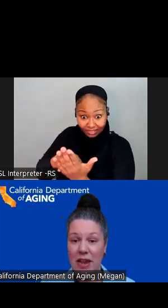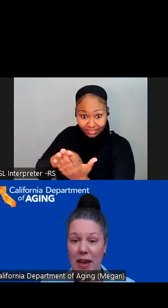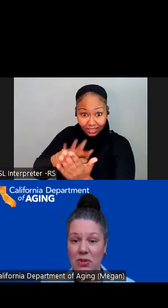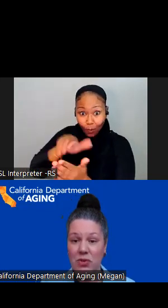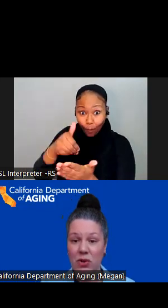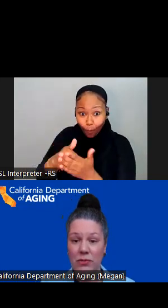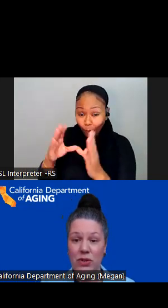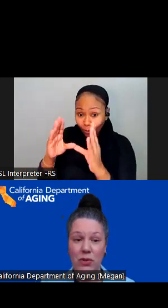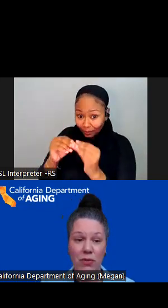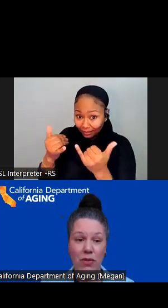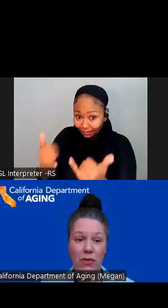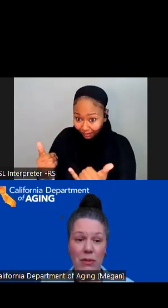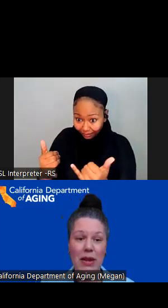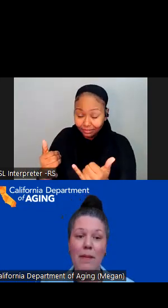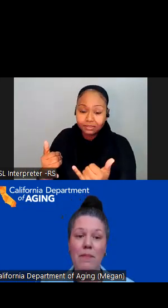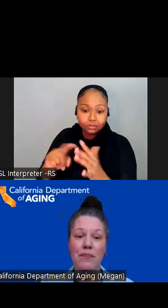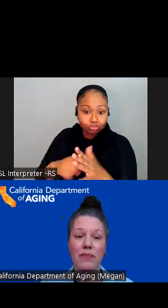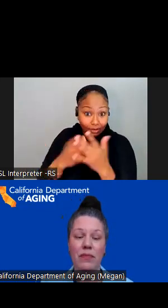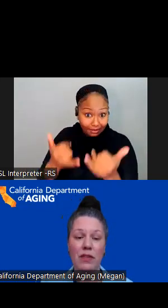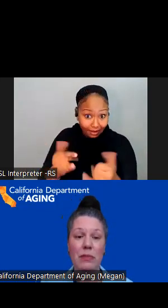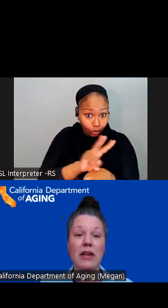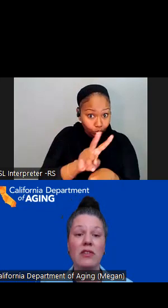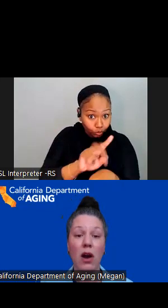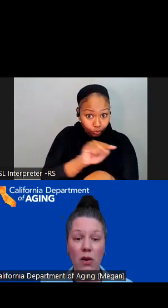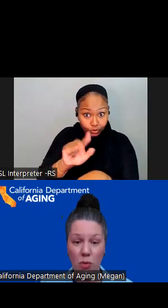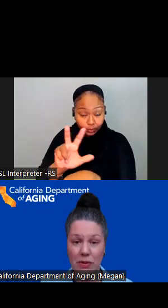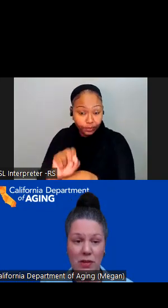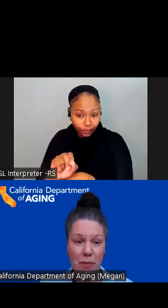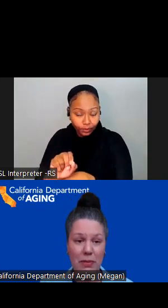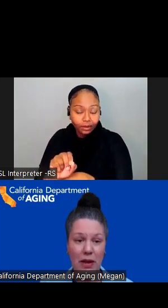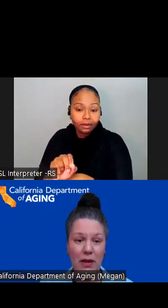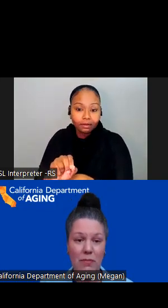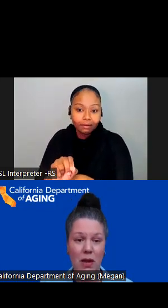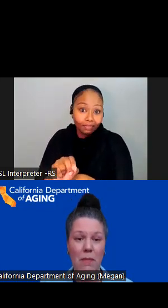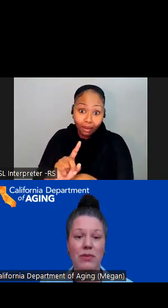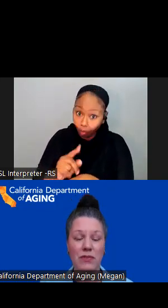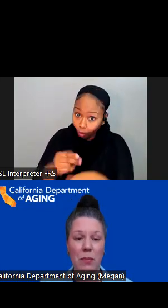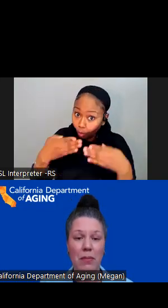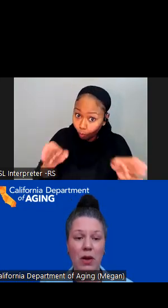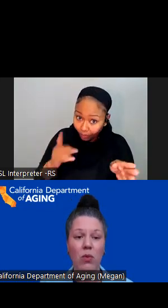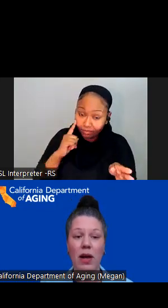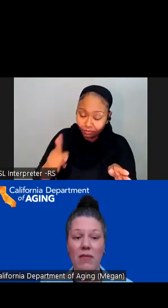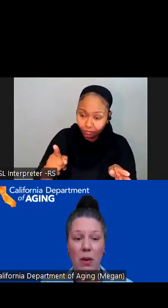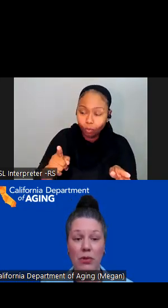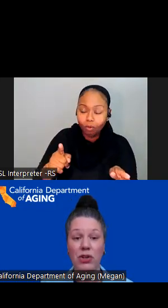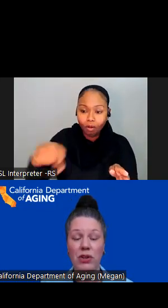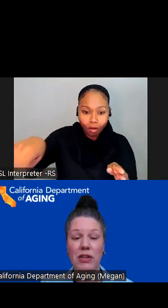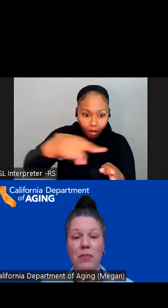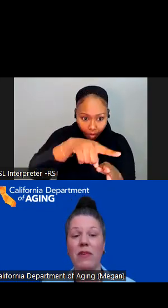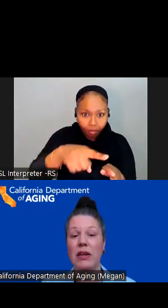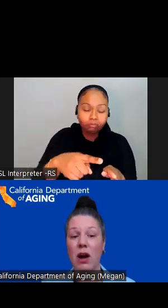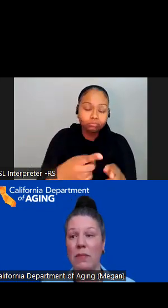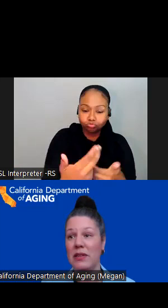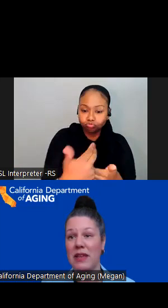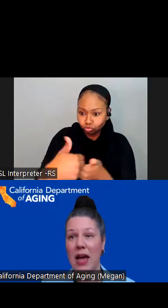with today, which will go from 2 to 3:30 p.m. These meetings are open to the public, and members of the public will have an opportunity